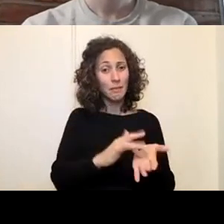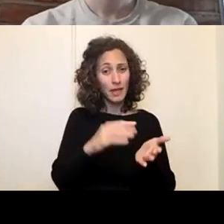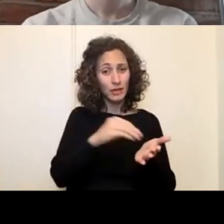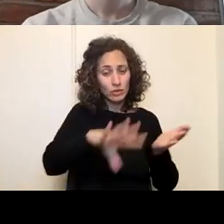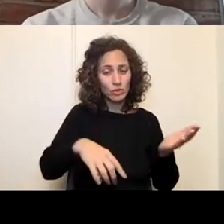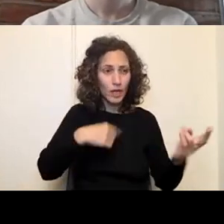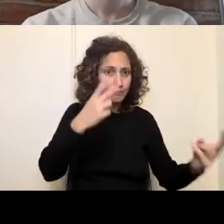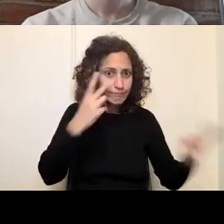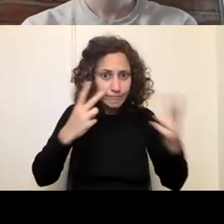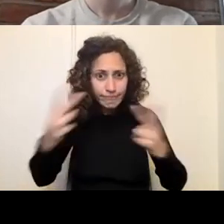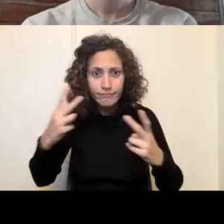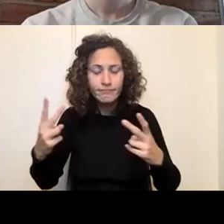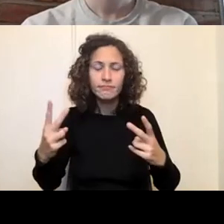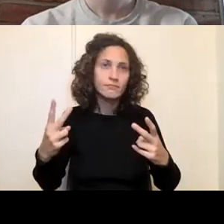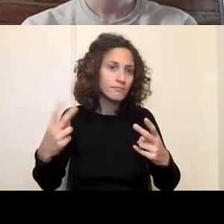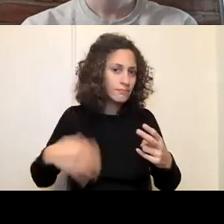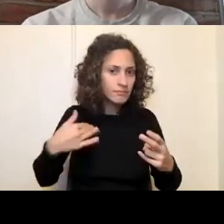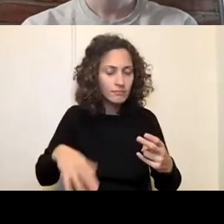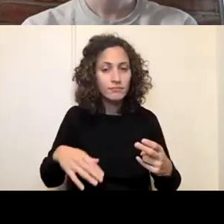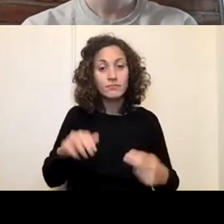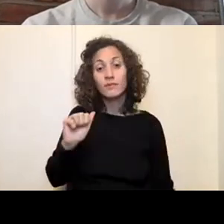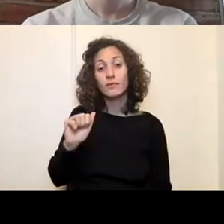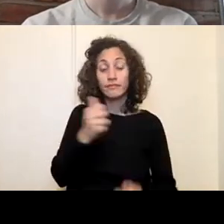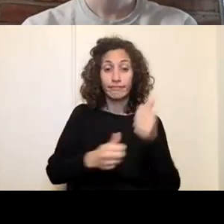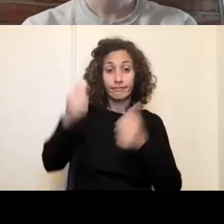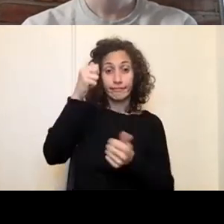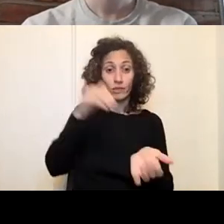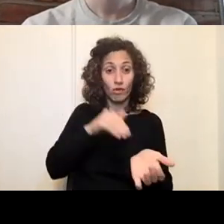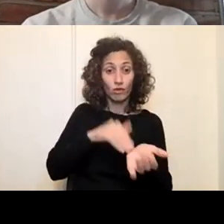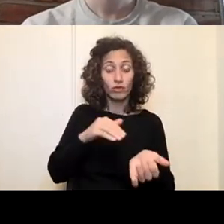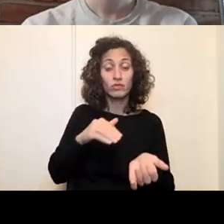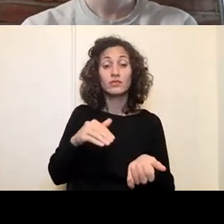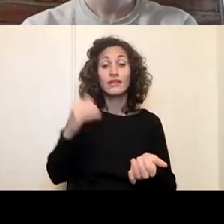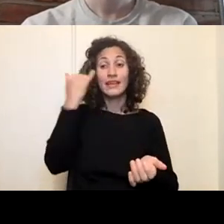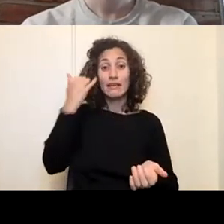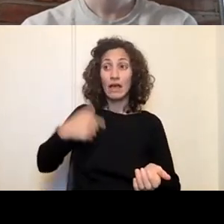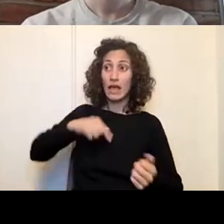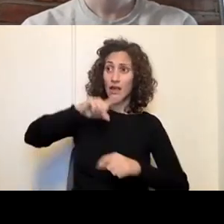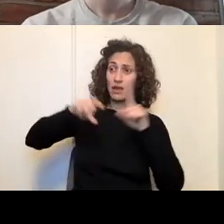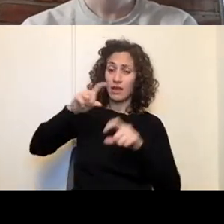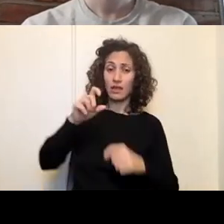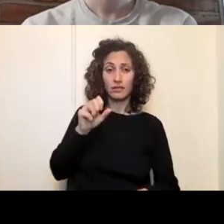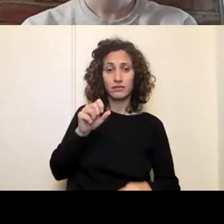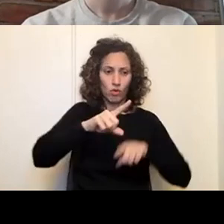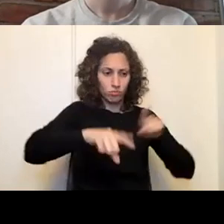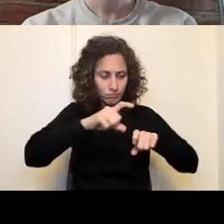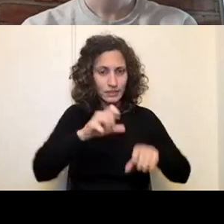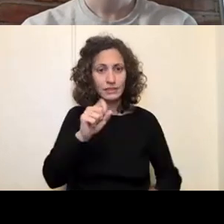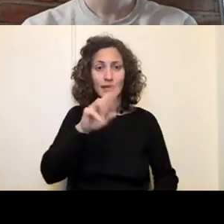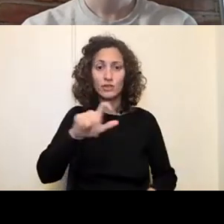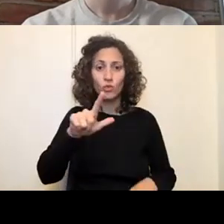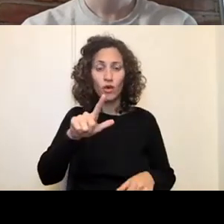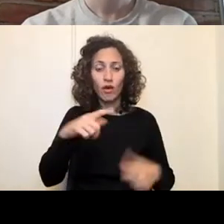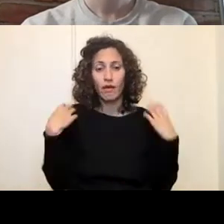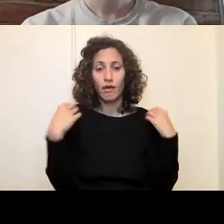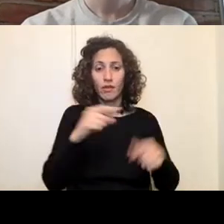time. Attendings are shocked when I ask sexual health questions in patient interviews with disabled